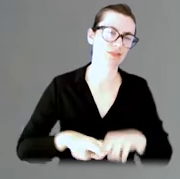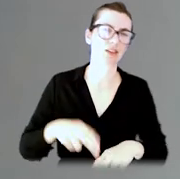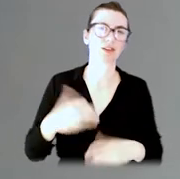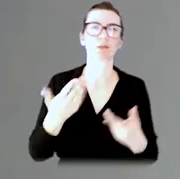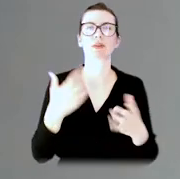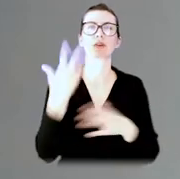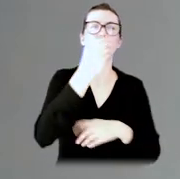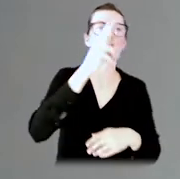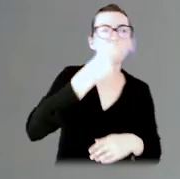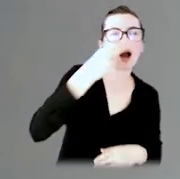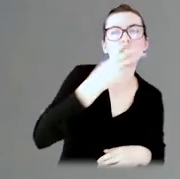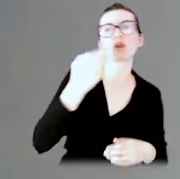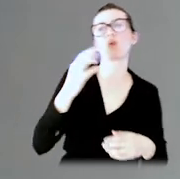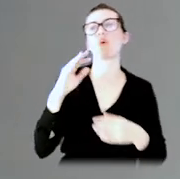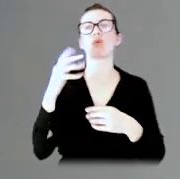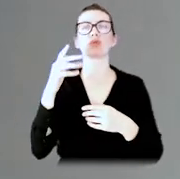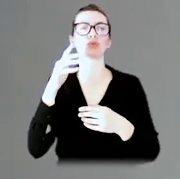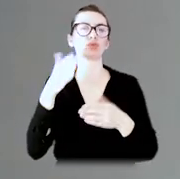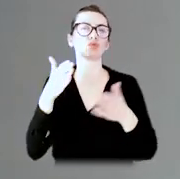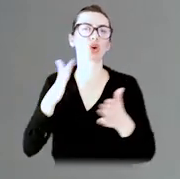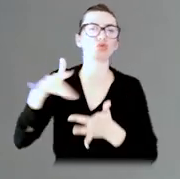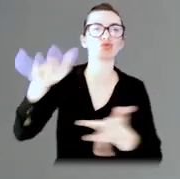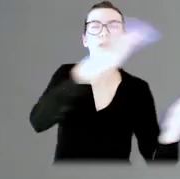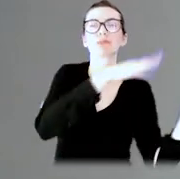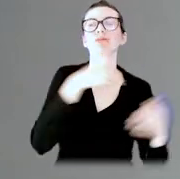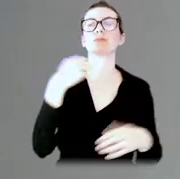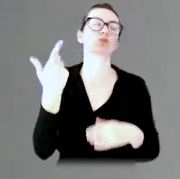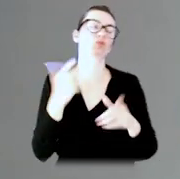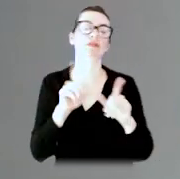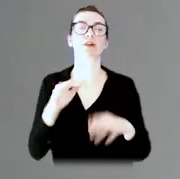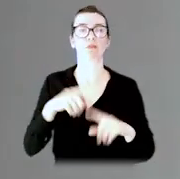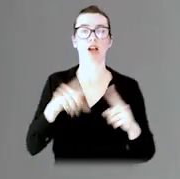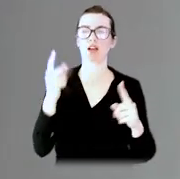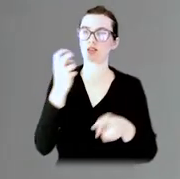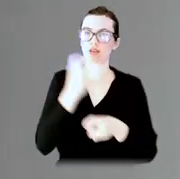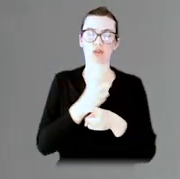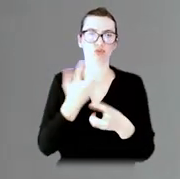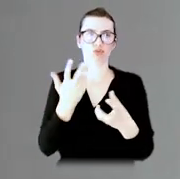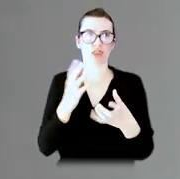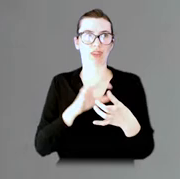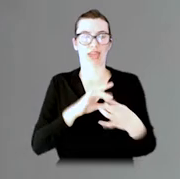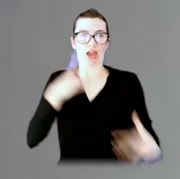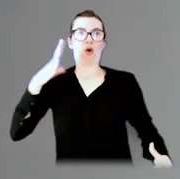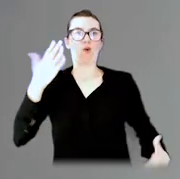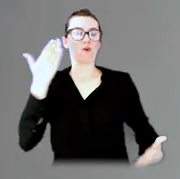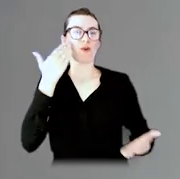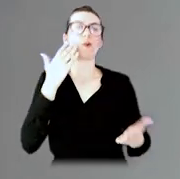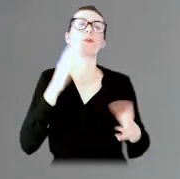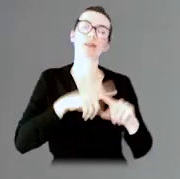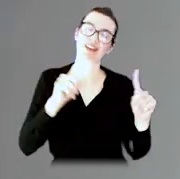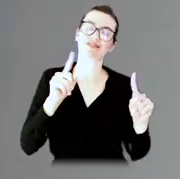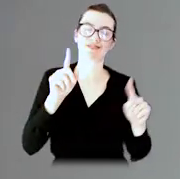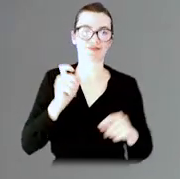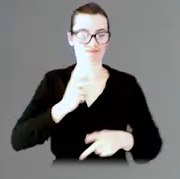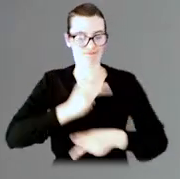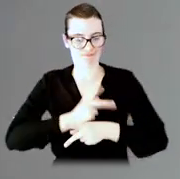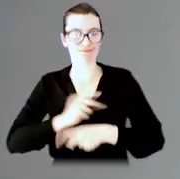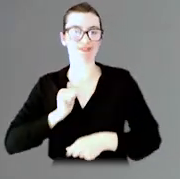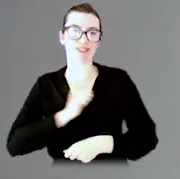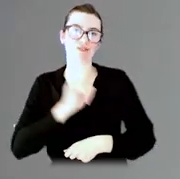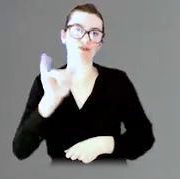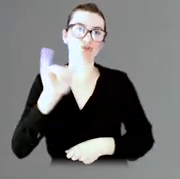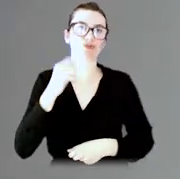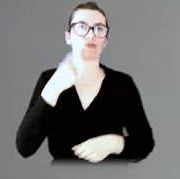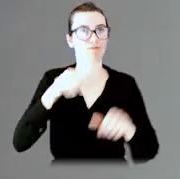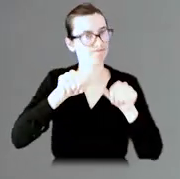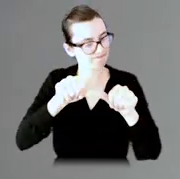we have so much fun together. But it's definitely hard to let go. And it's so important. I mean, we have to take care of ourselves too, in order to, you know, continue doing